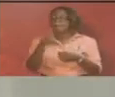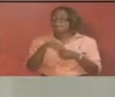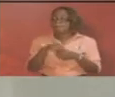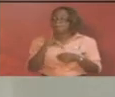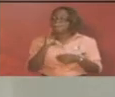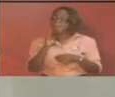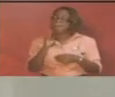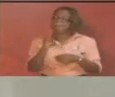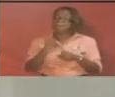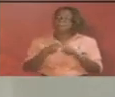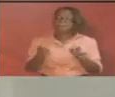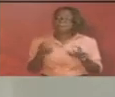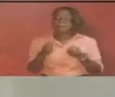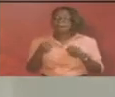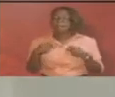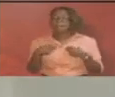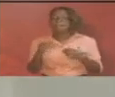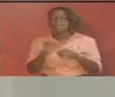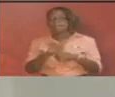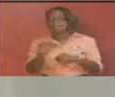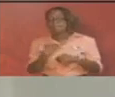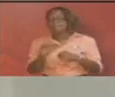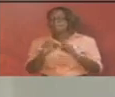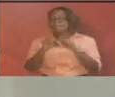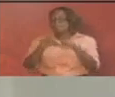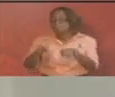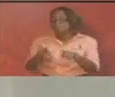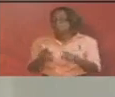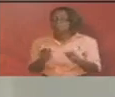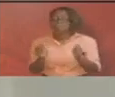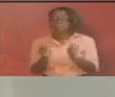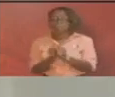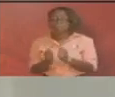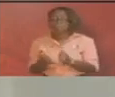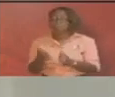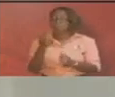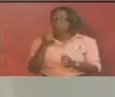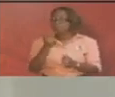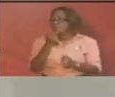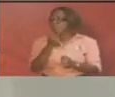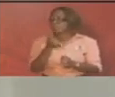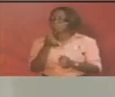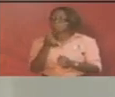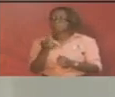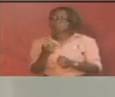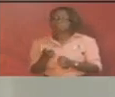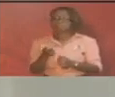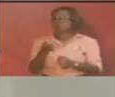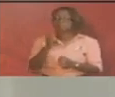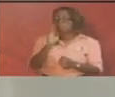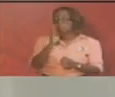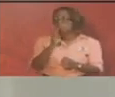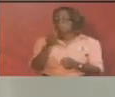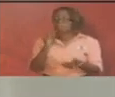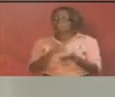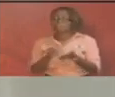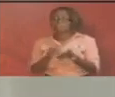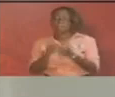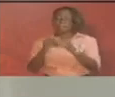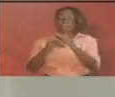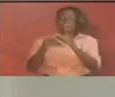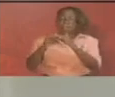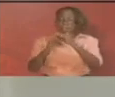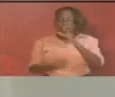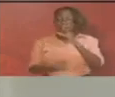they said that you all had no problem with that, and they were a bit optimistic and looking forward to them being allowed that facilitation. So I'm